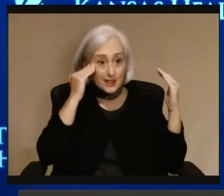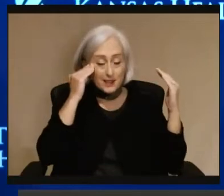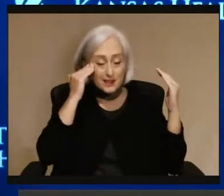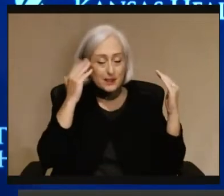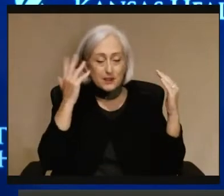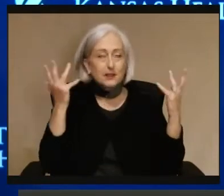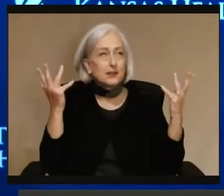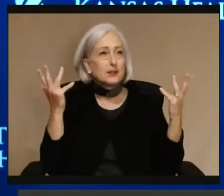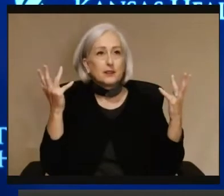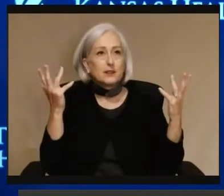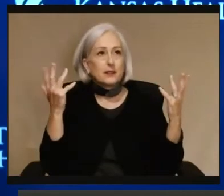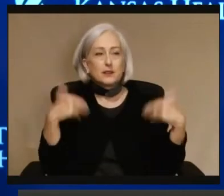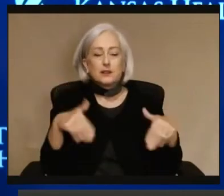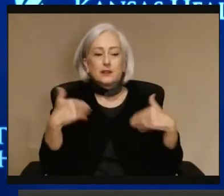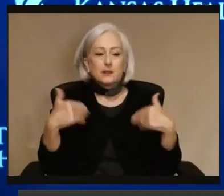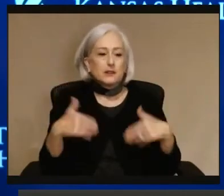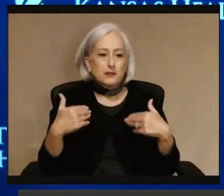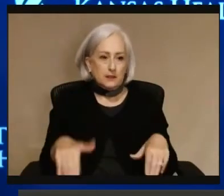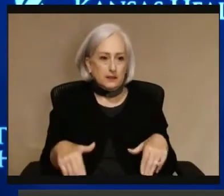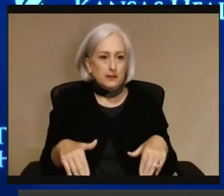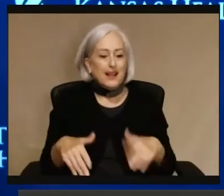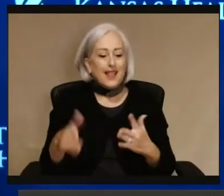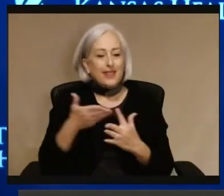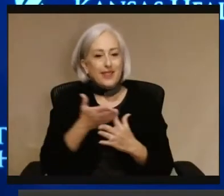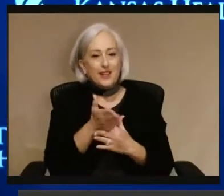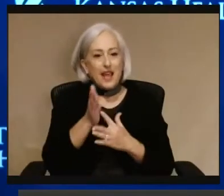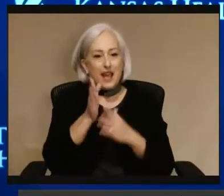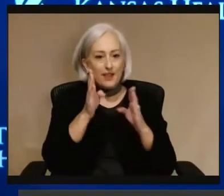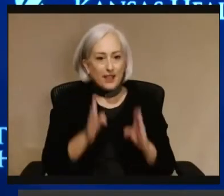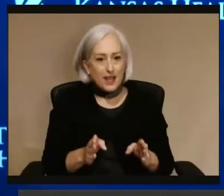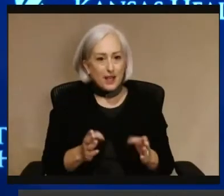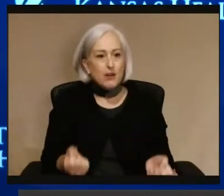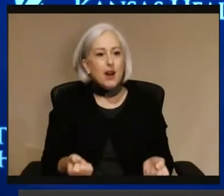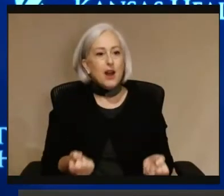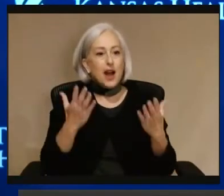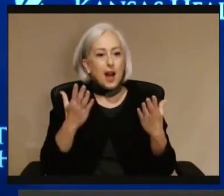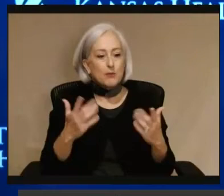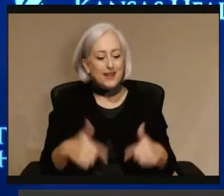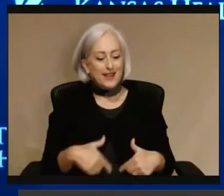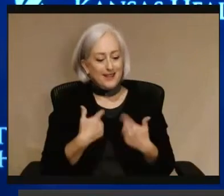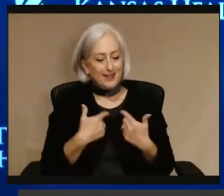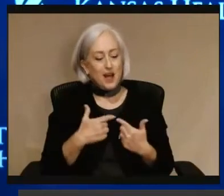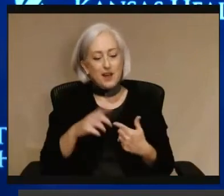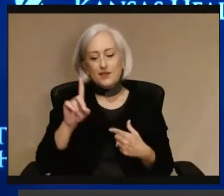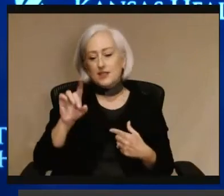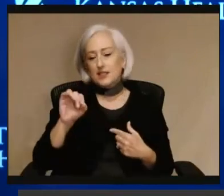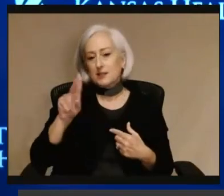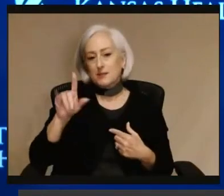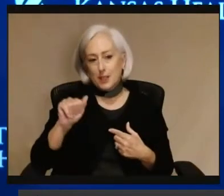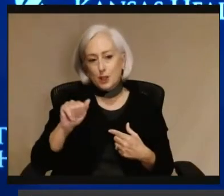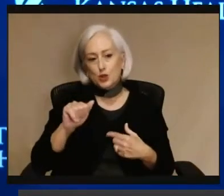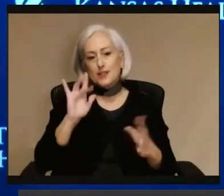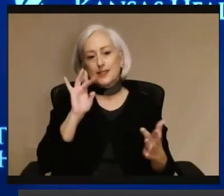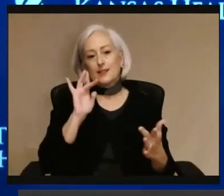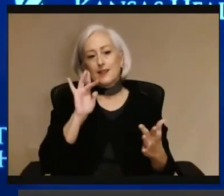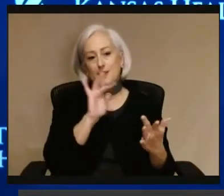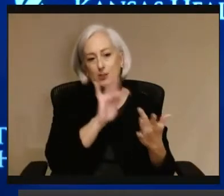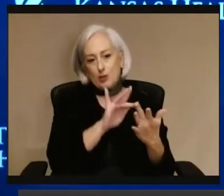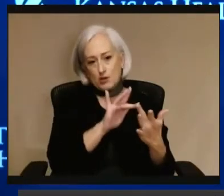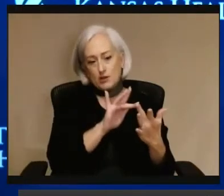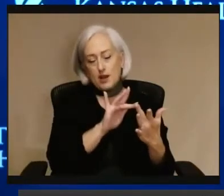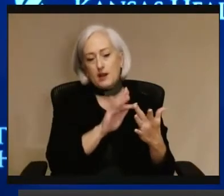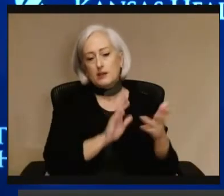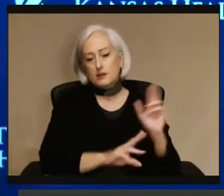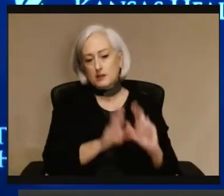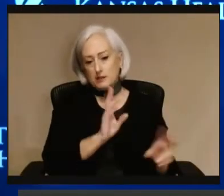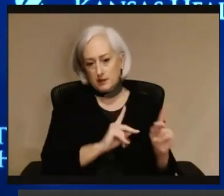many lives that Dimitri has crossed, and sometimes you look at the butterfly effect. It's like just one